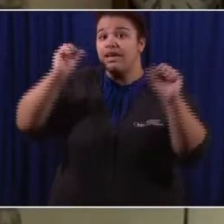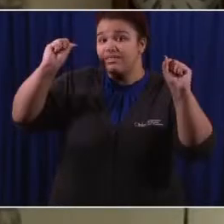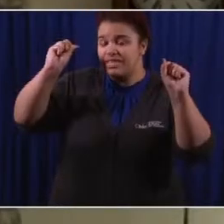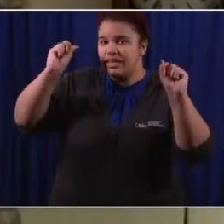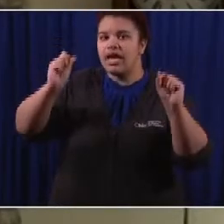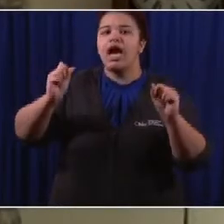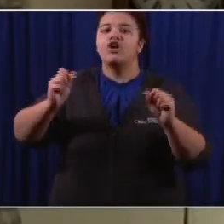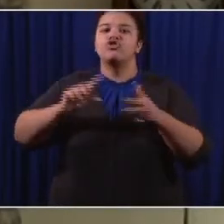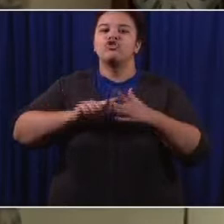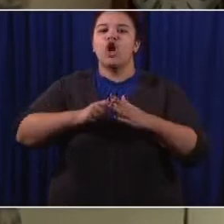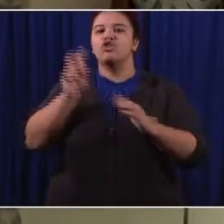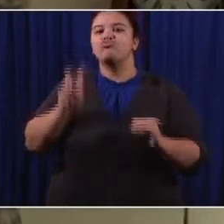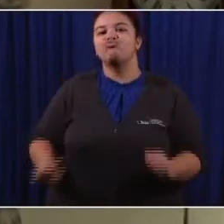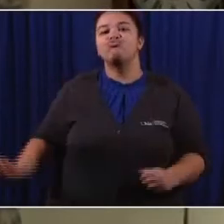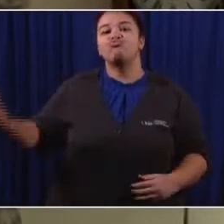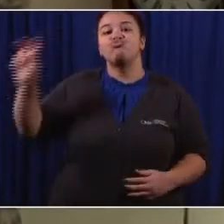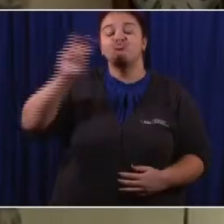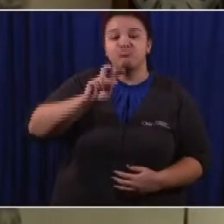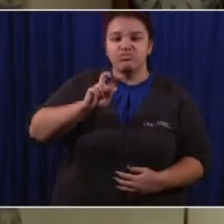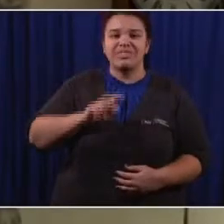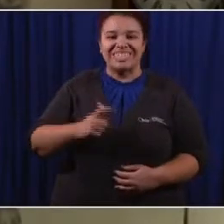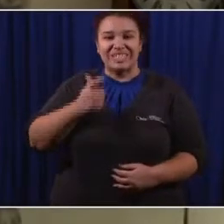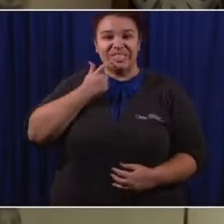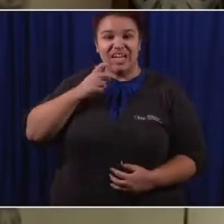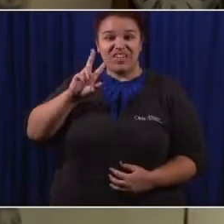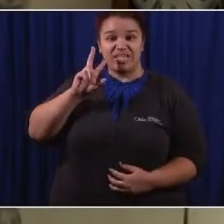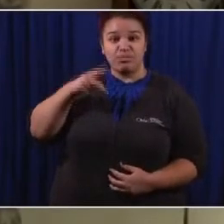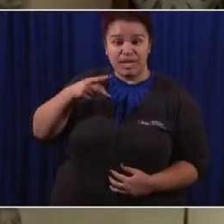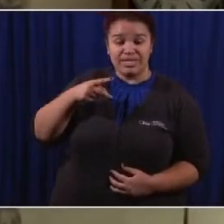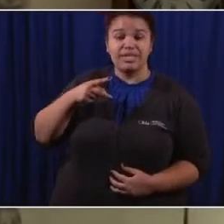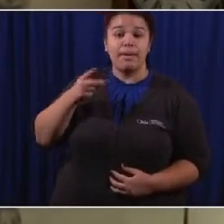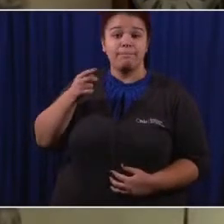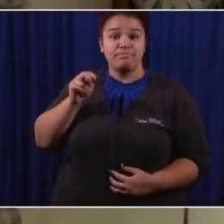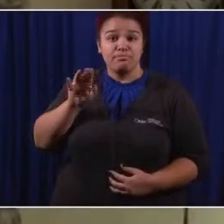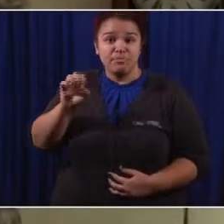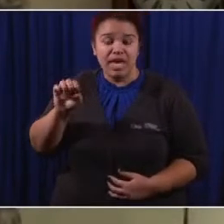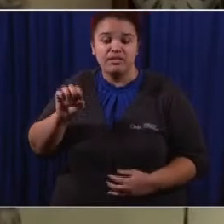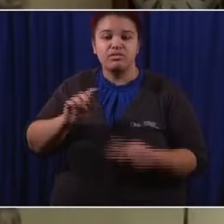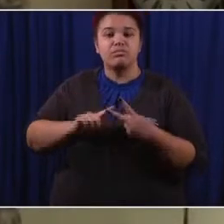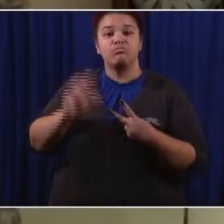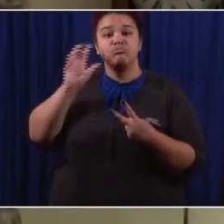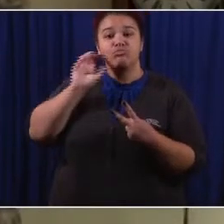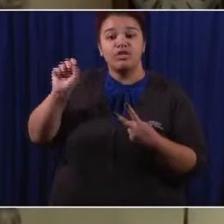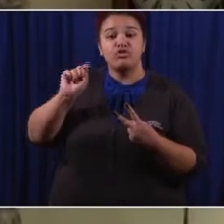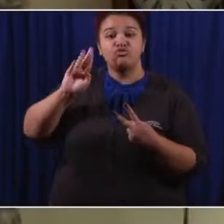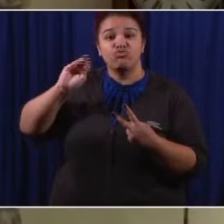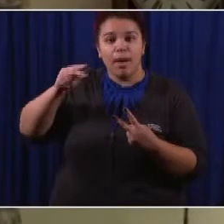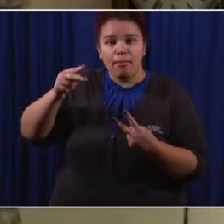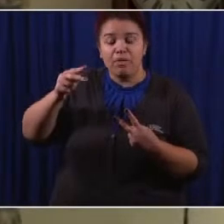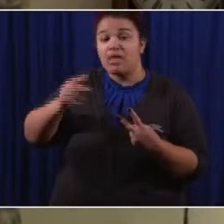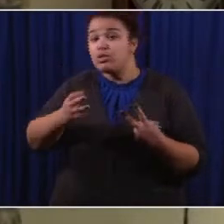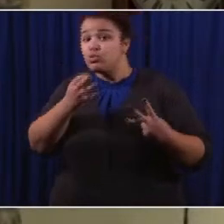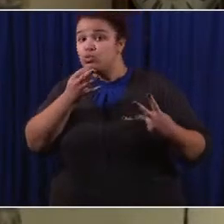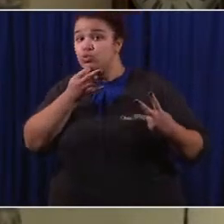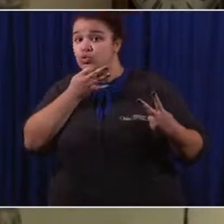President Trump is coming. And then the Democrats, we're probably going to start seeing more of